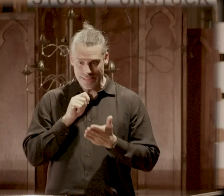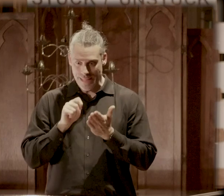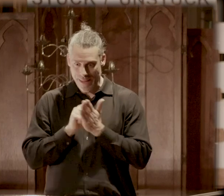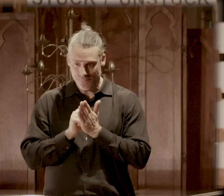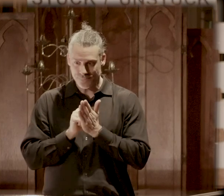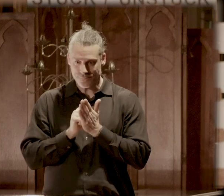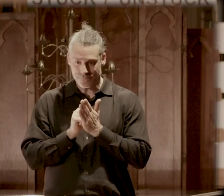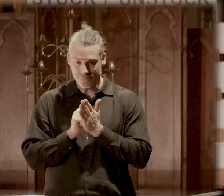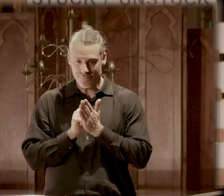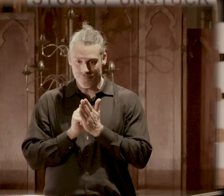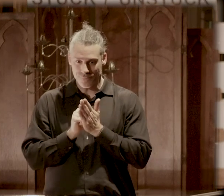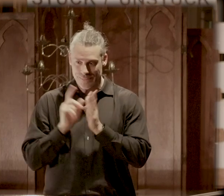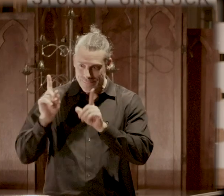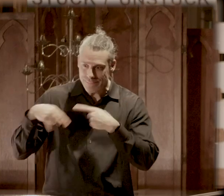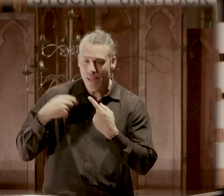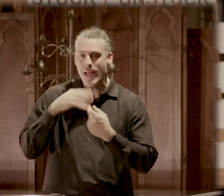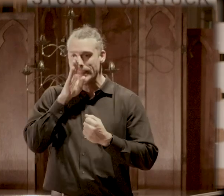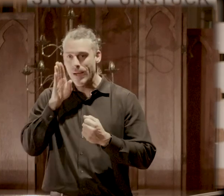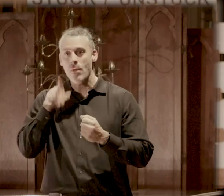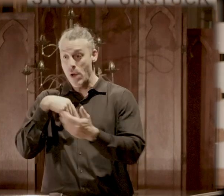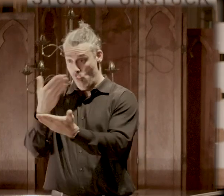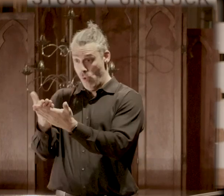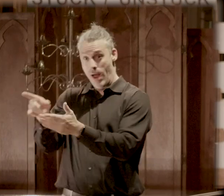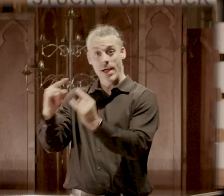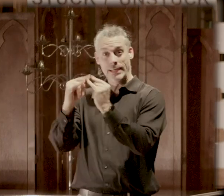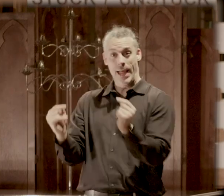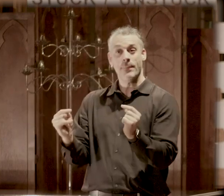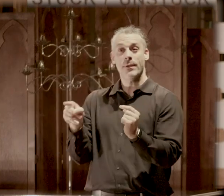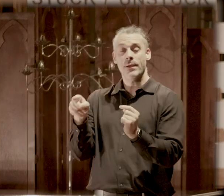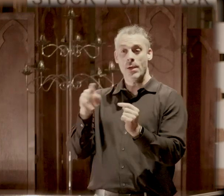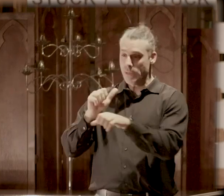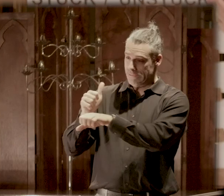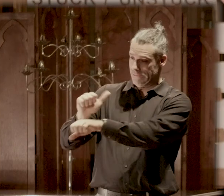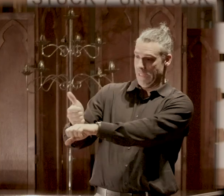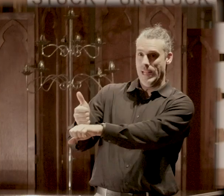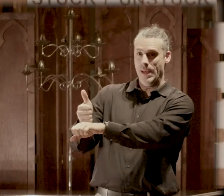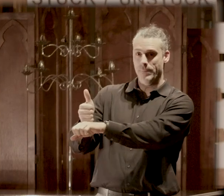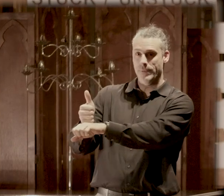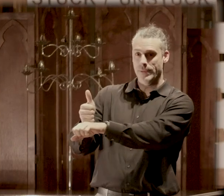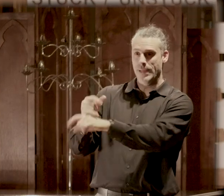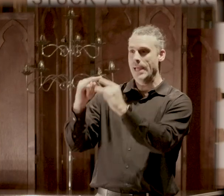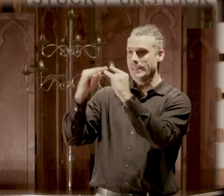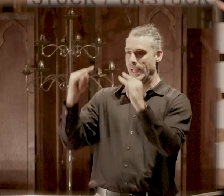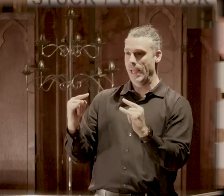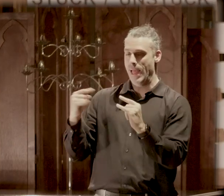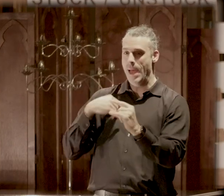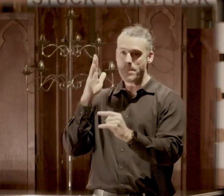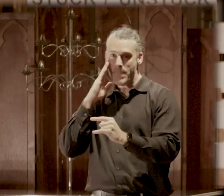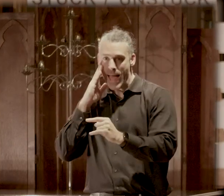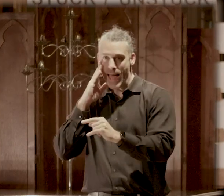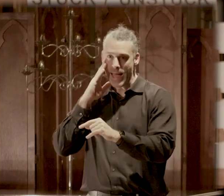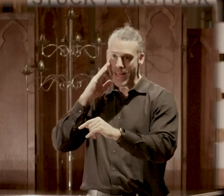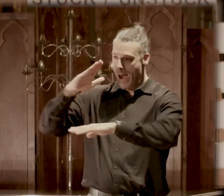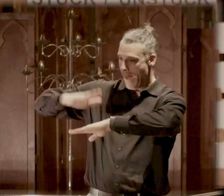time in sobriety. And we get to the campsite, and we set up our tent, and we set up the bed